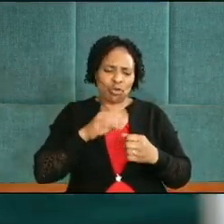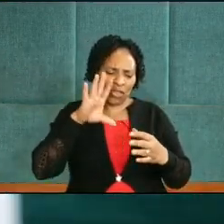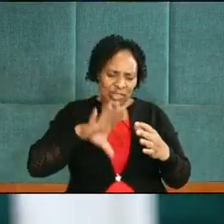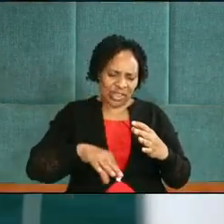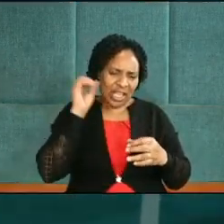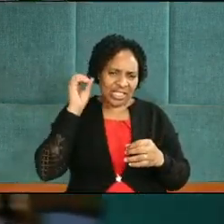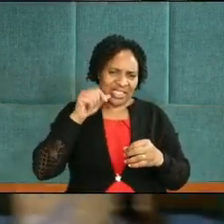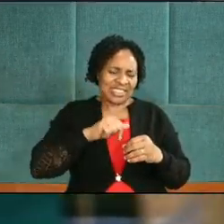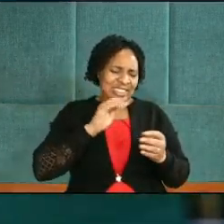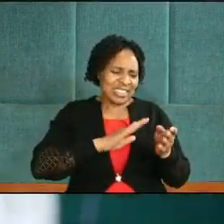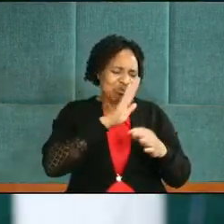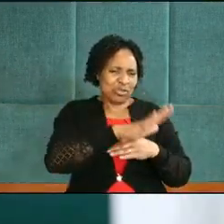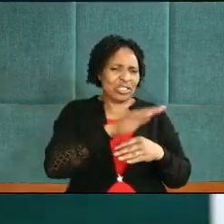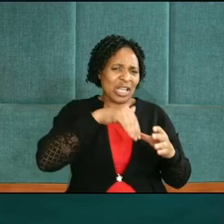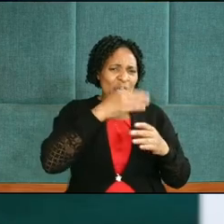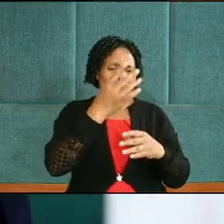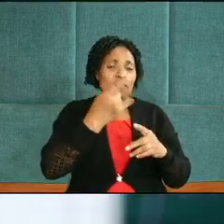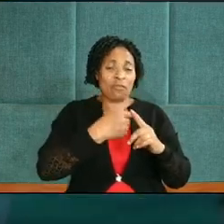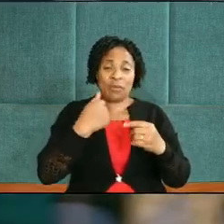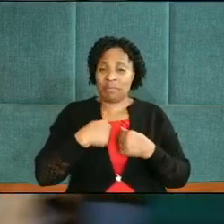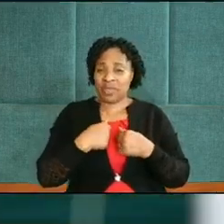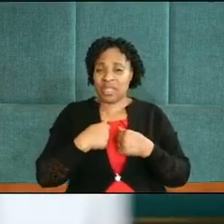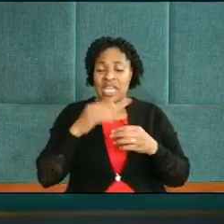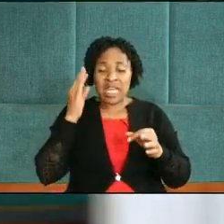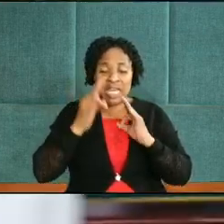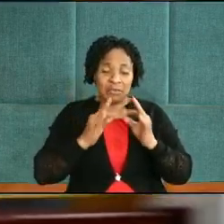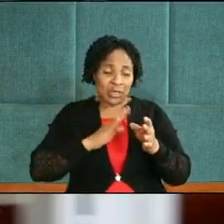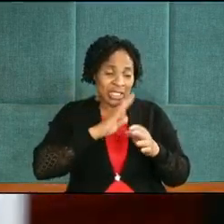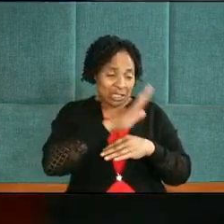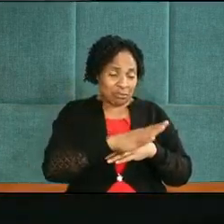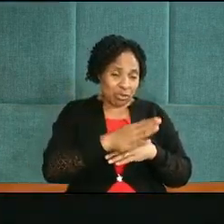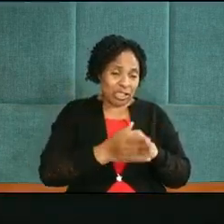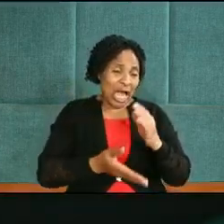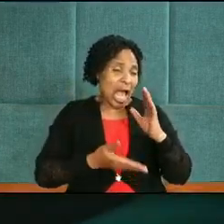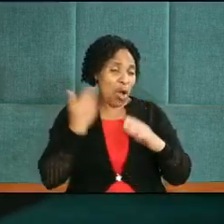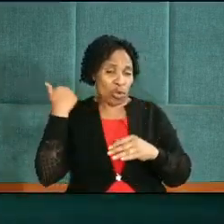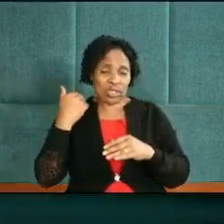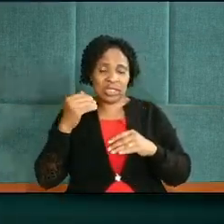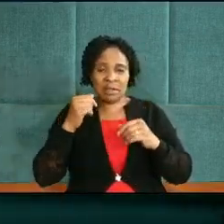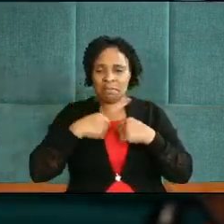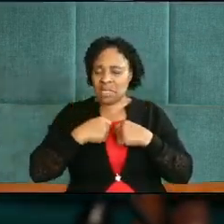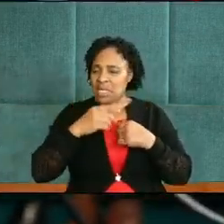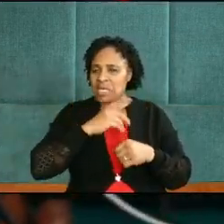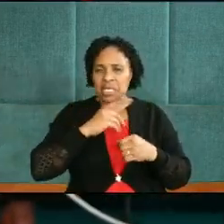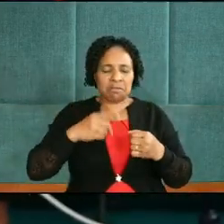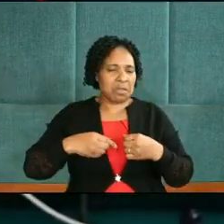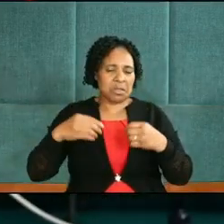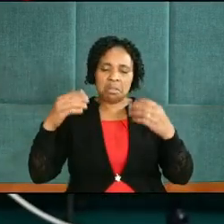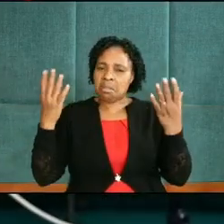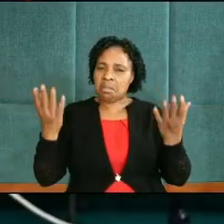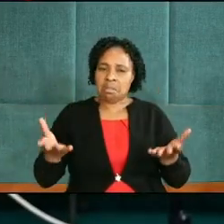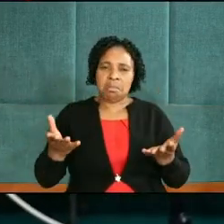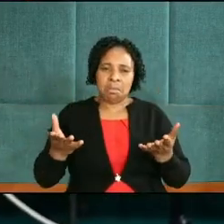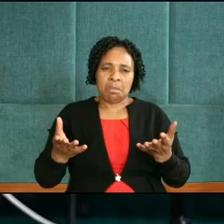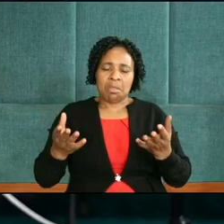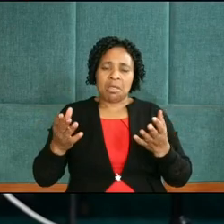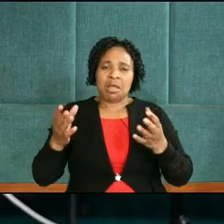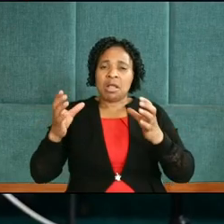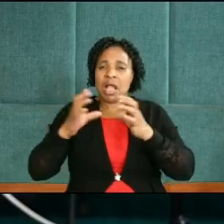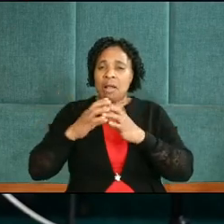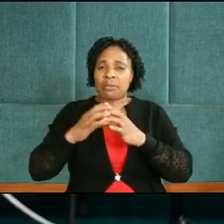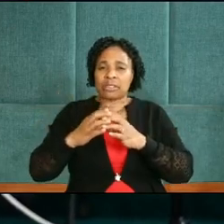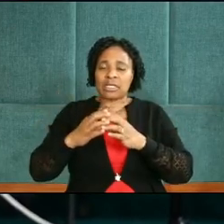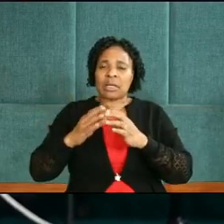deposit. Don't take the deposit. Because if you take the deposit, David is available for sale, and that old Satan will come for me. Leave